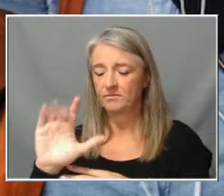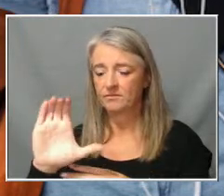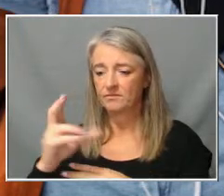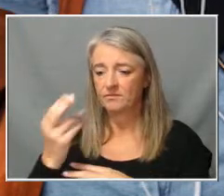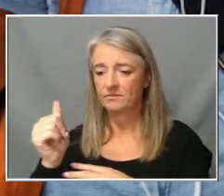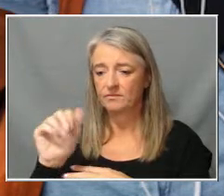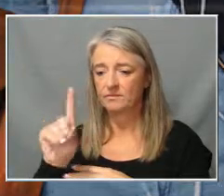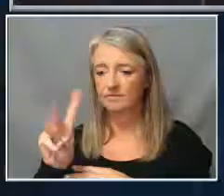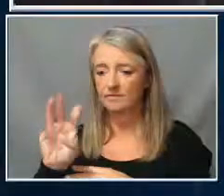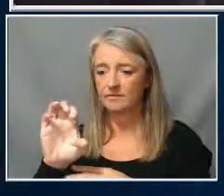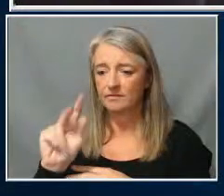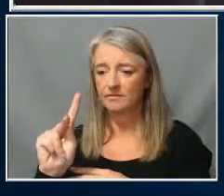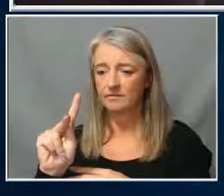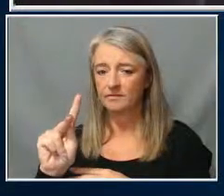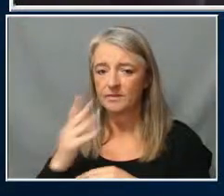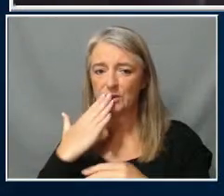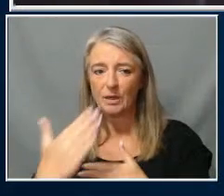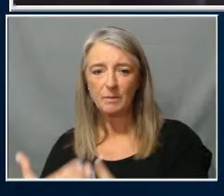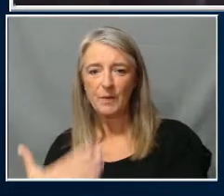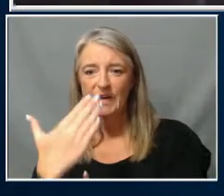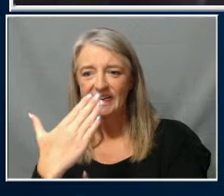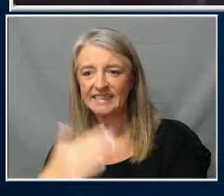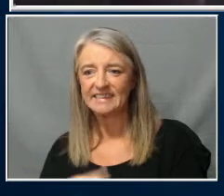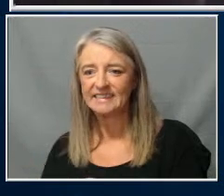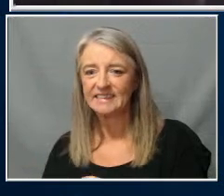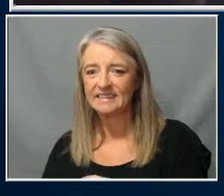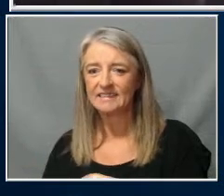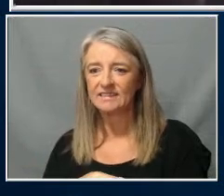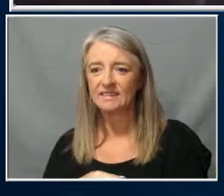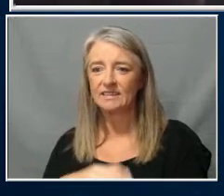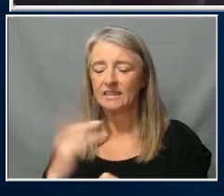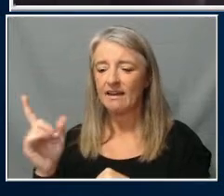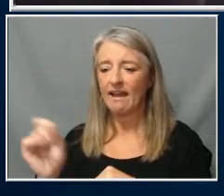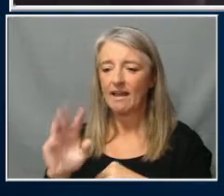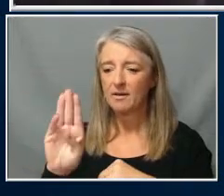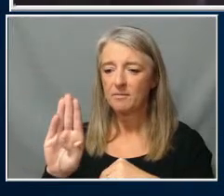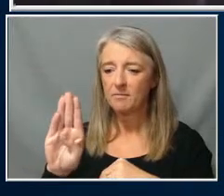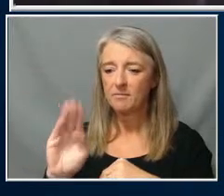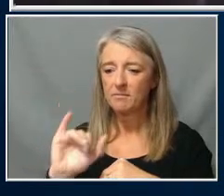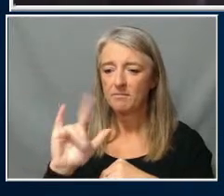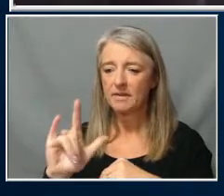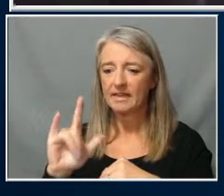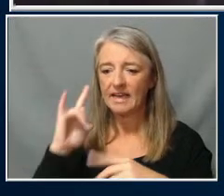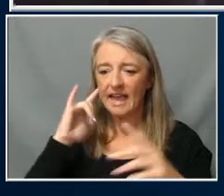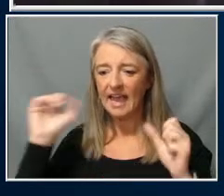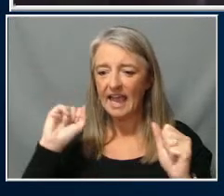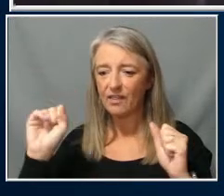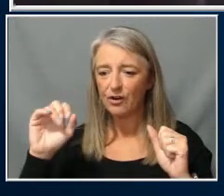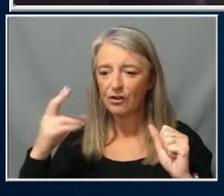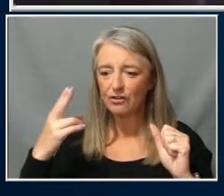good morning. Good morning. Will you ask Billy how they got the name Thunder Gong?